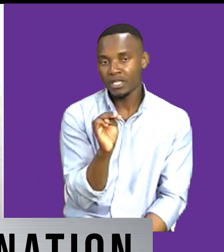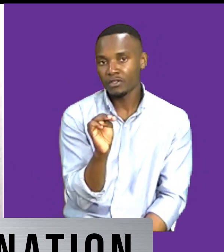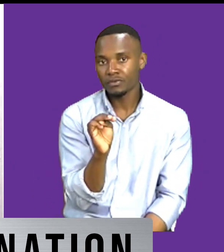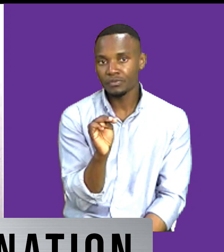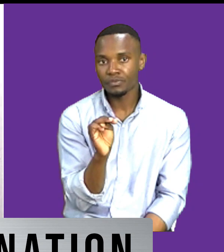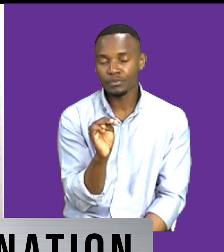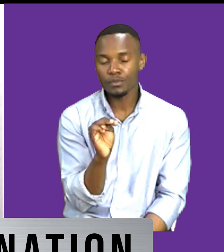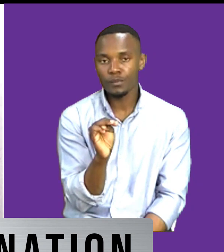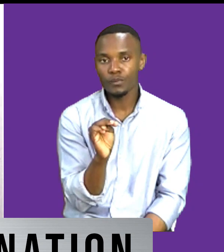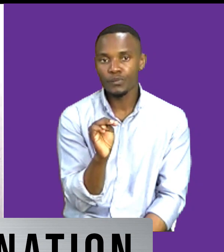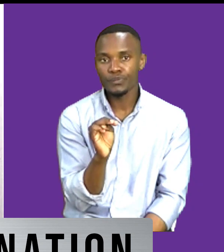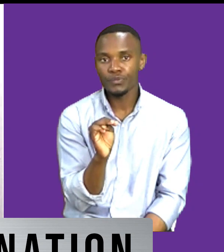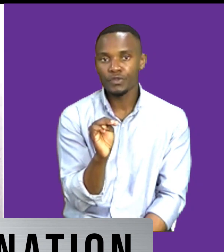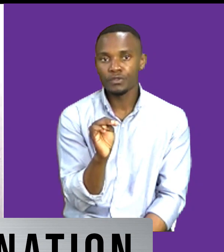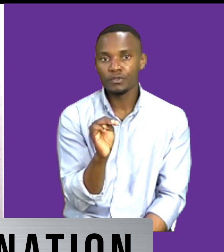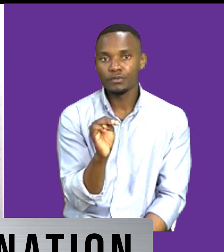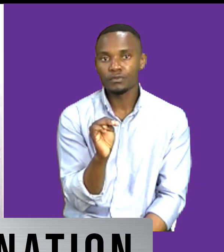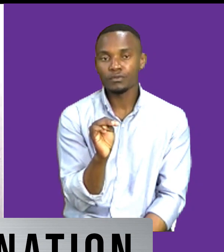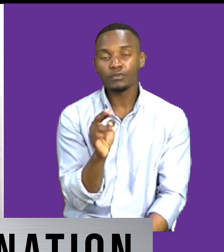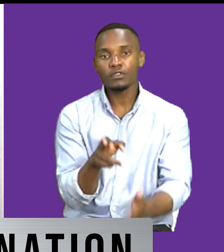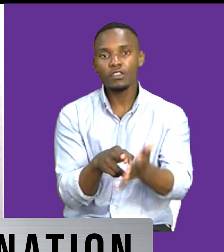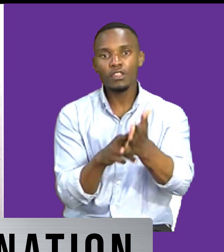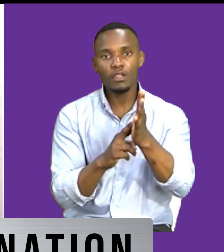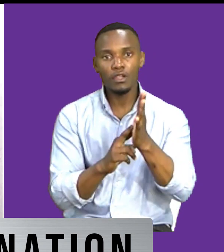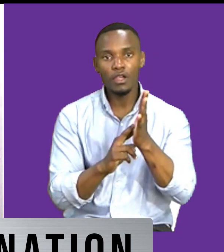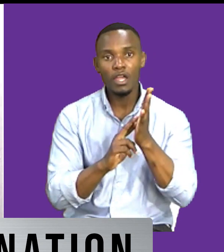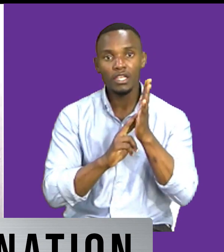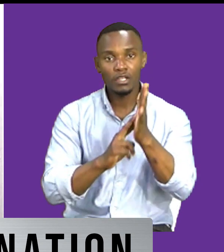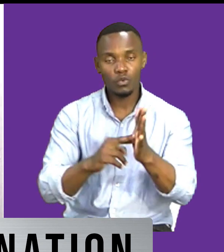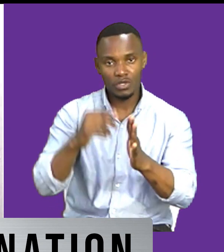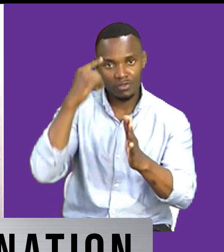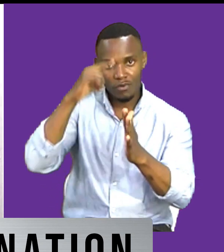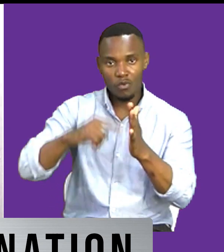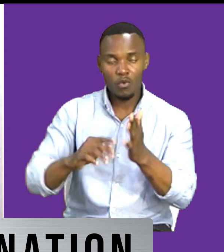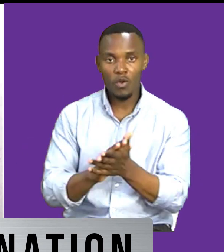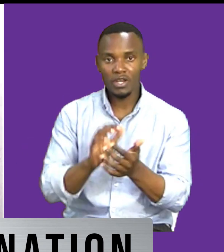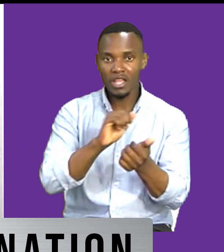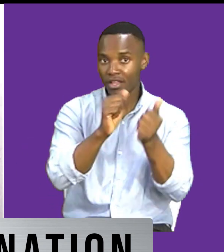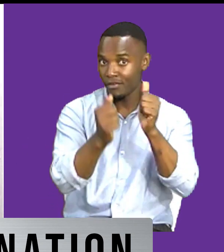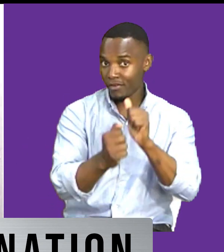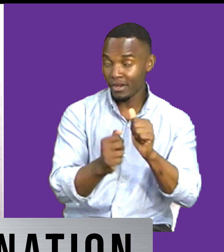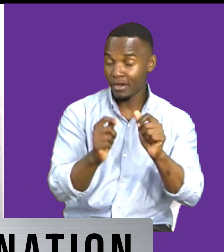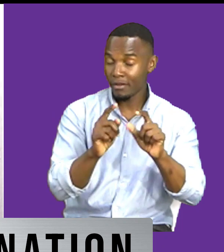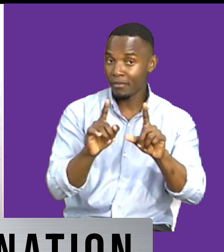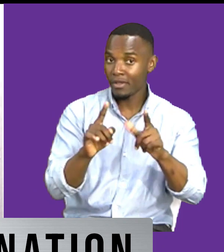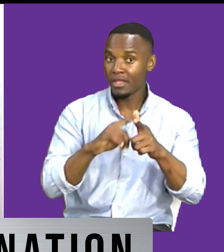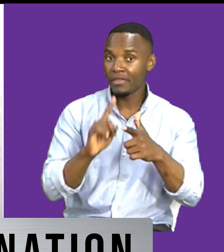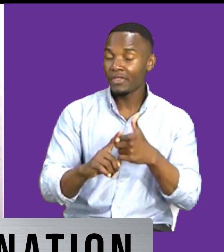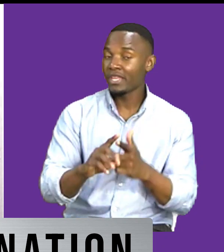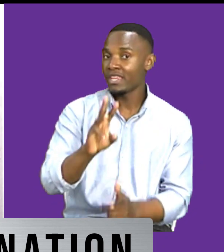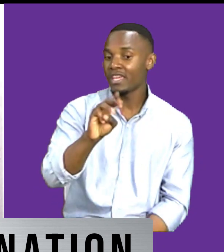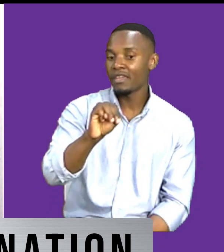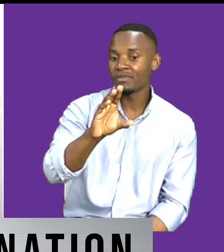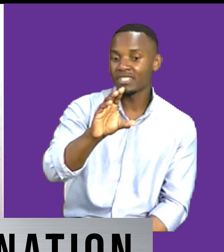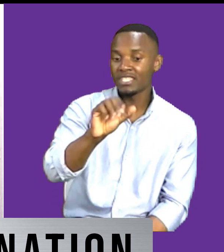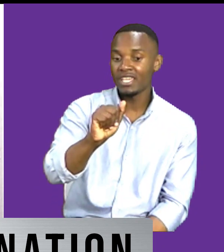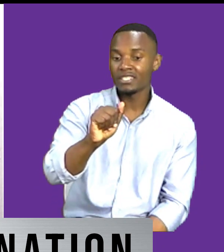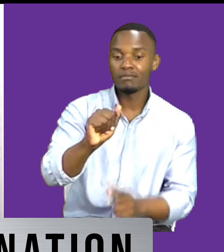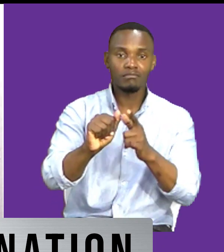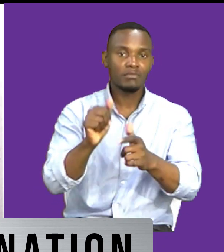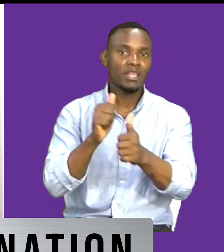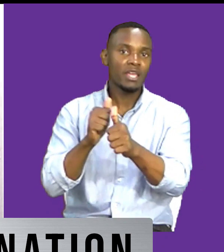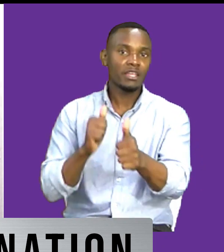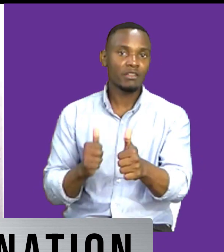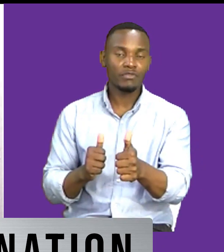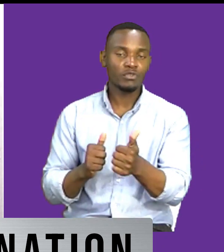say the request for a referendum, so that it goes to a referendum. So MCAs in this country basically refused